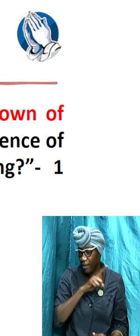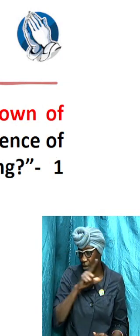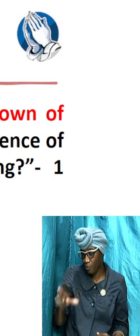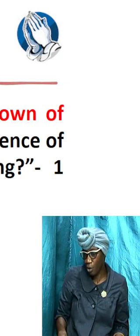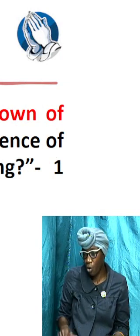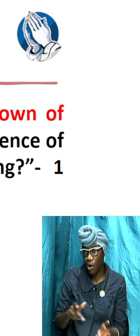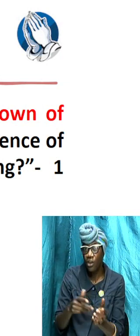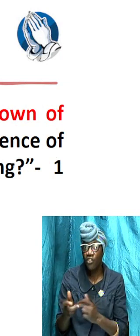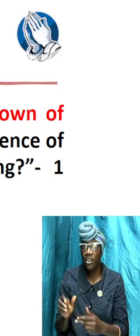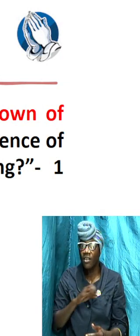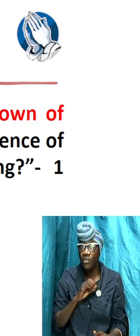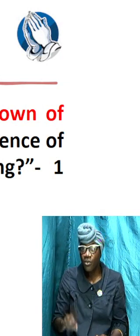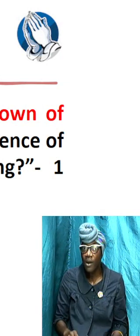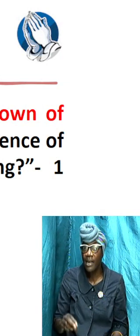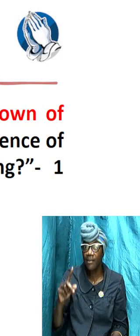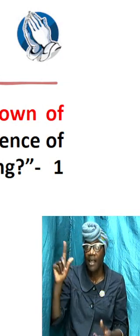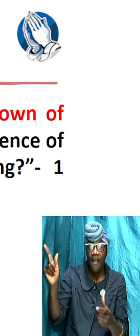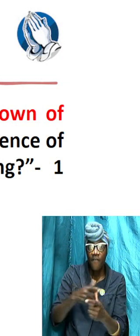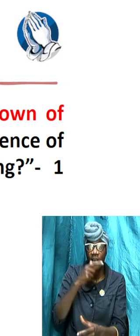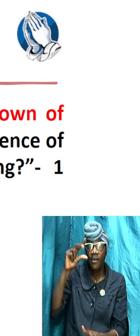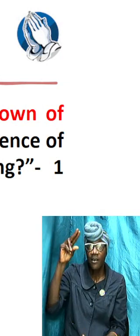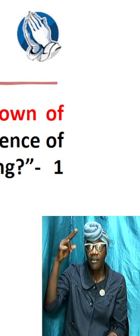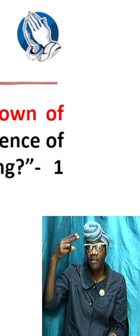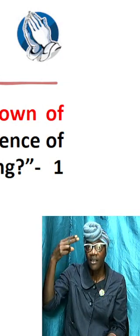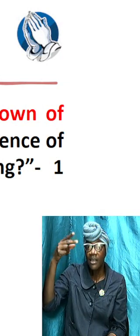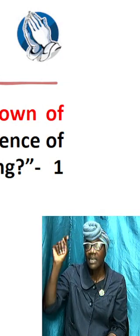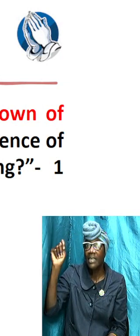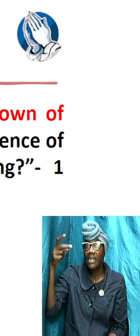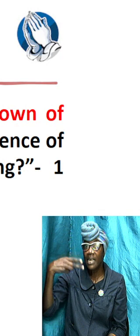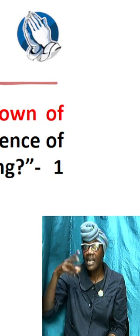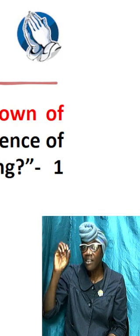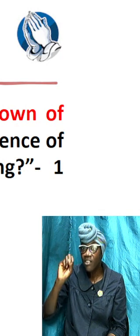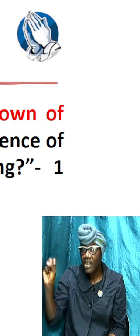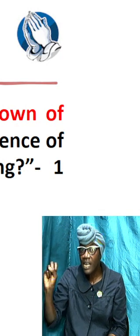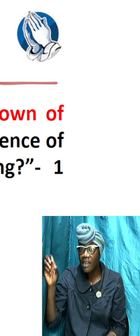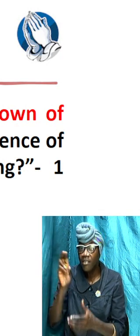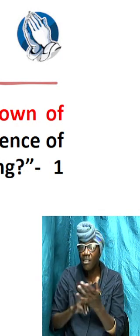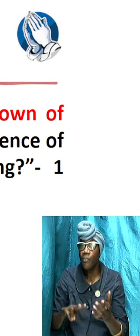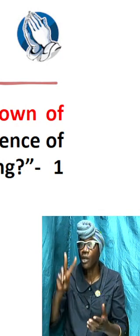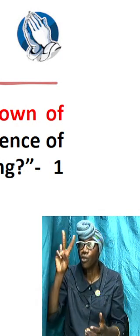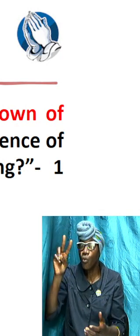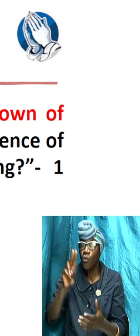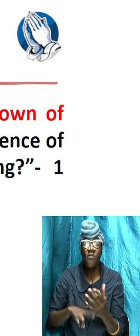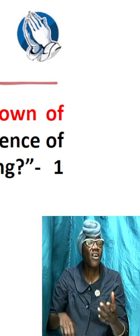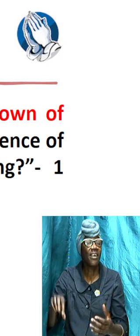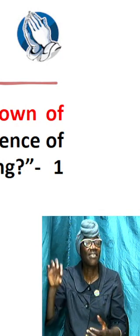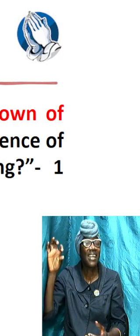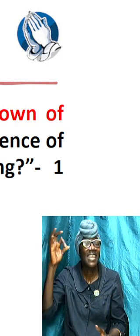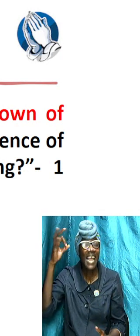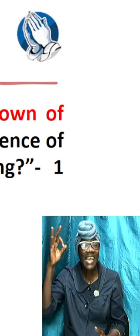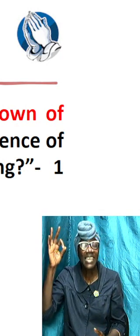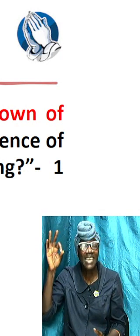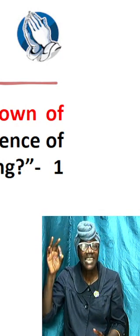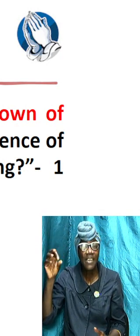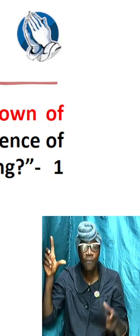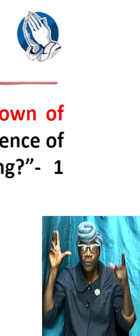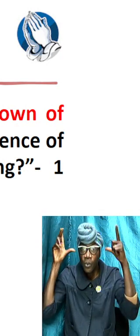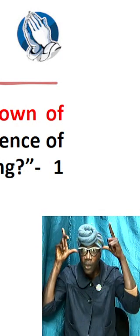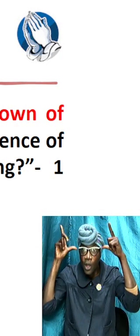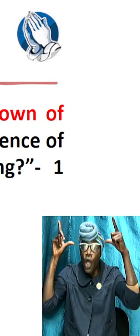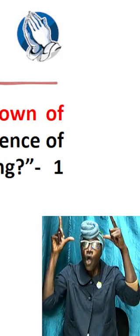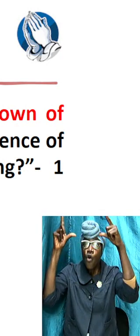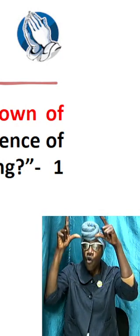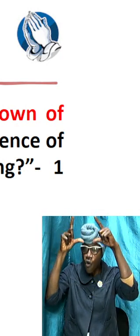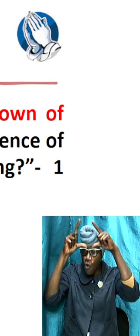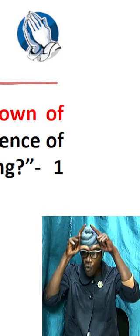1 Thessalonians chapter 2 and verse 19. So the crown of rejoicing, brethren, is for those who have